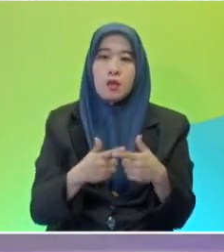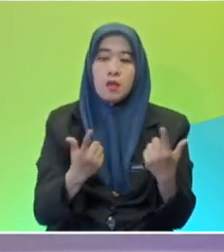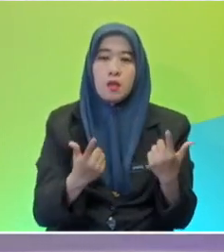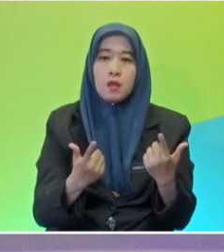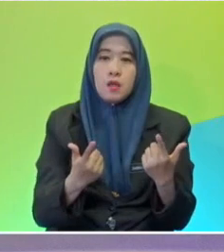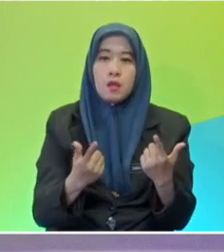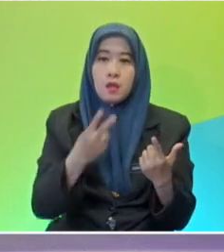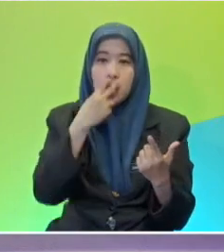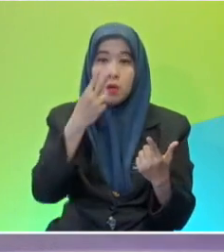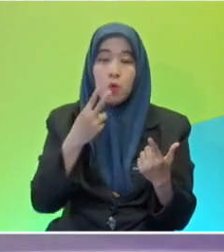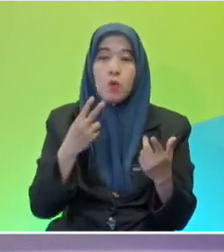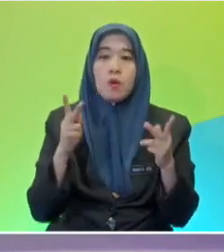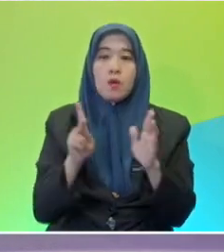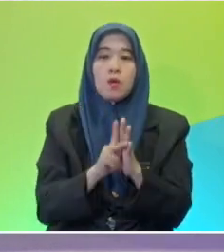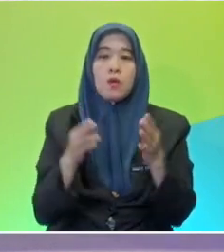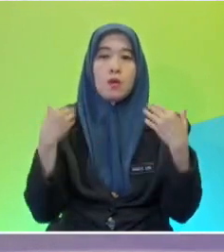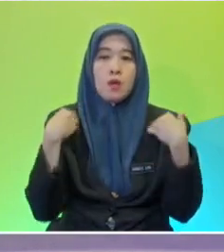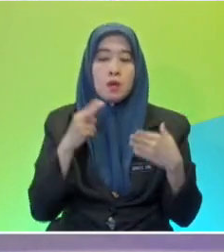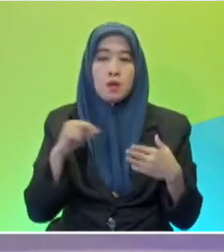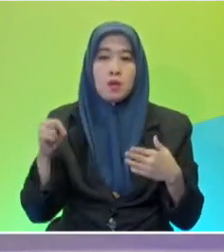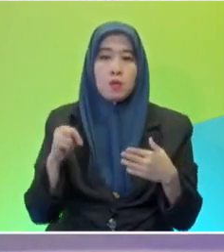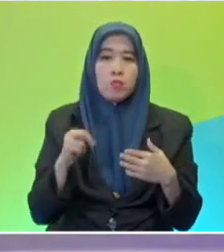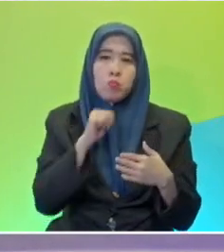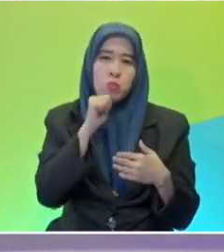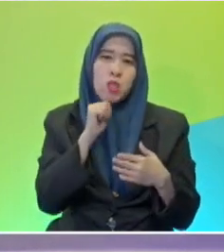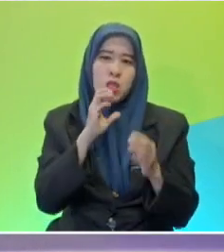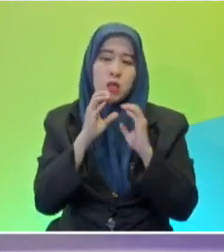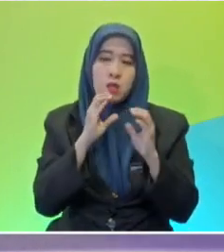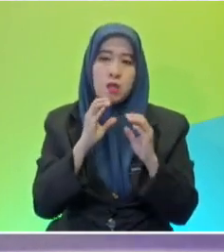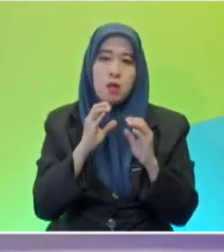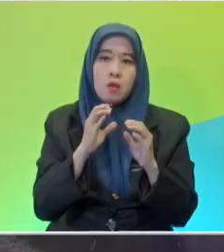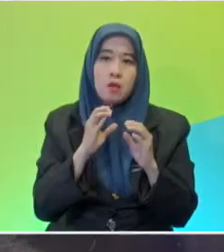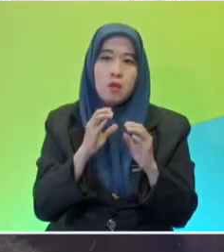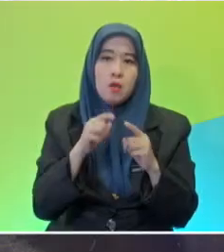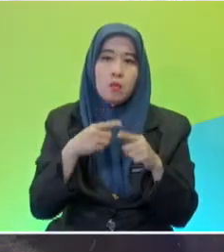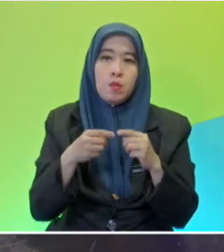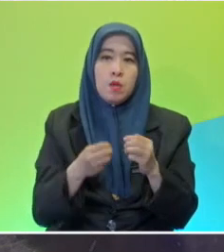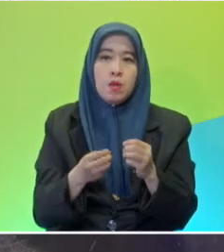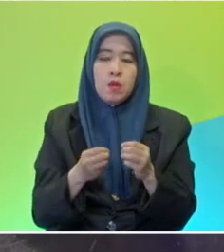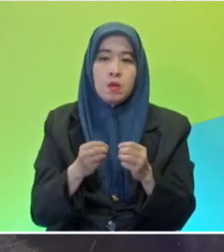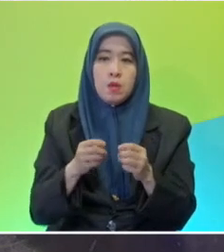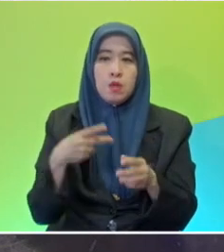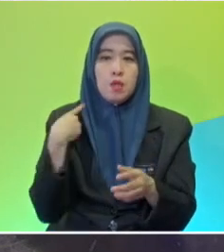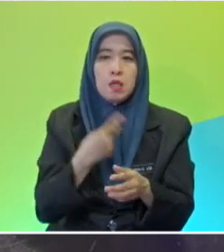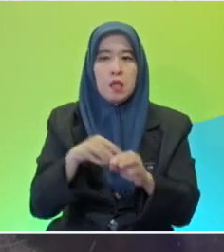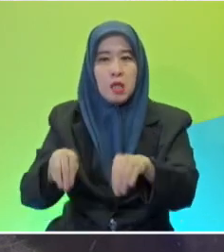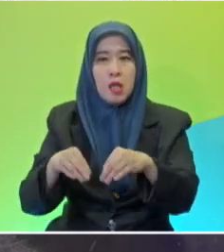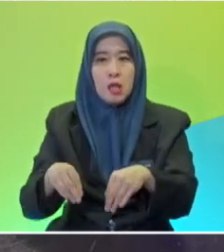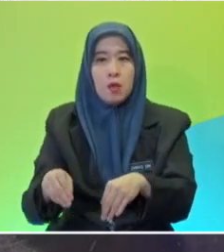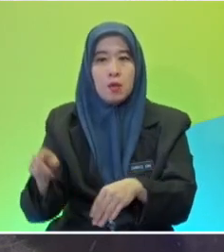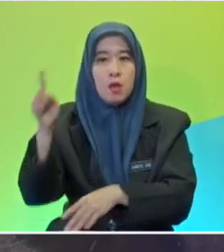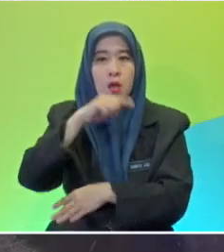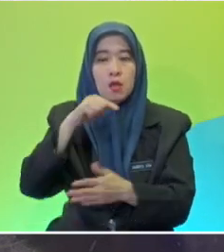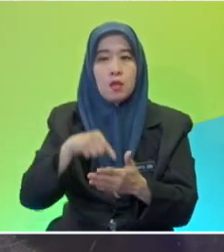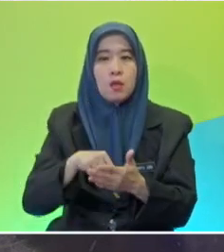on the seedlings also. Okay. Okay, not to say when you plant on the same day, the height was the same. Okay. No, it can be